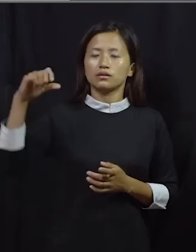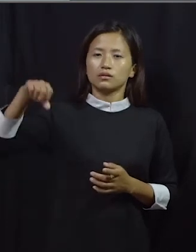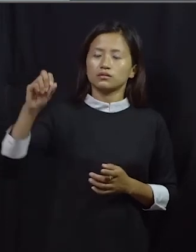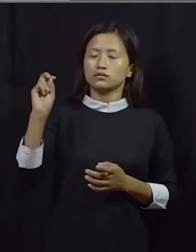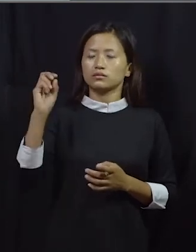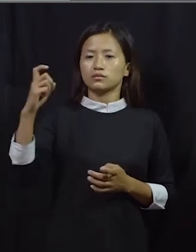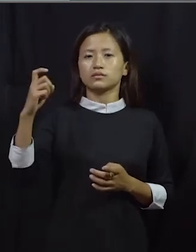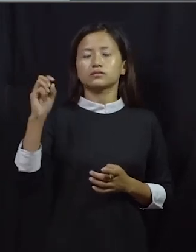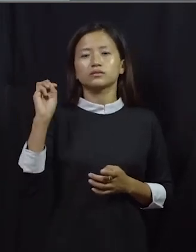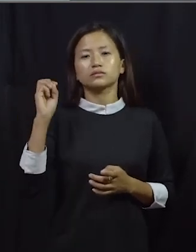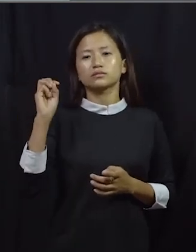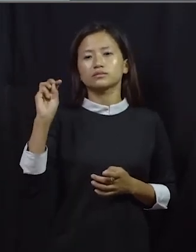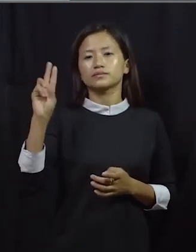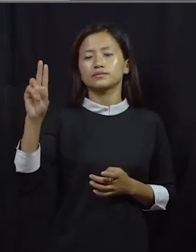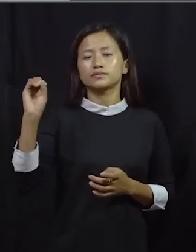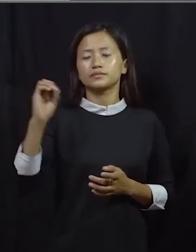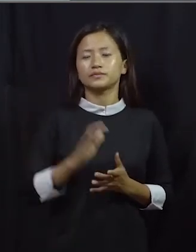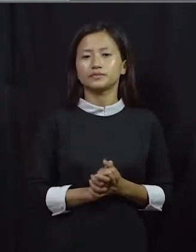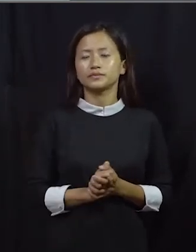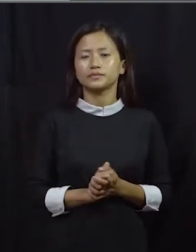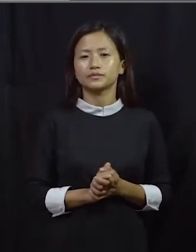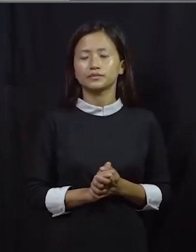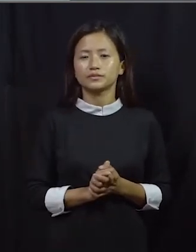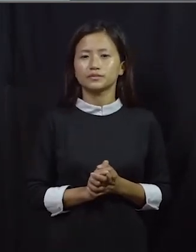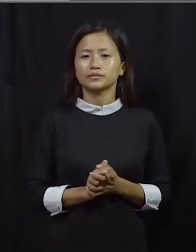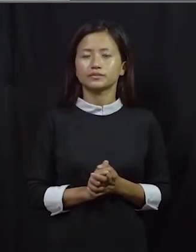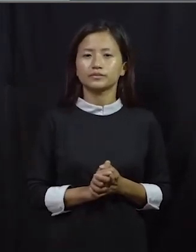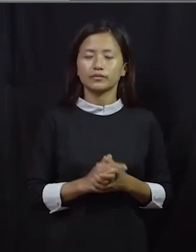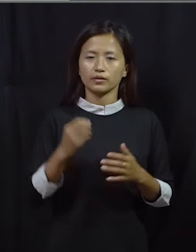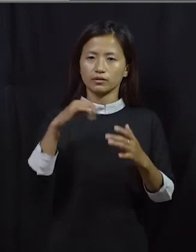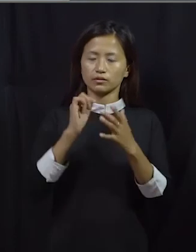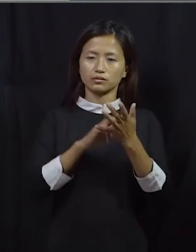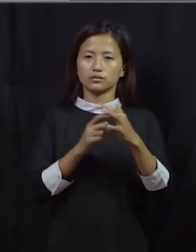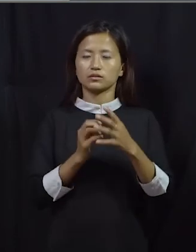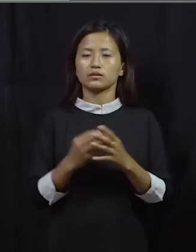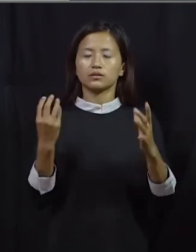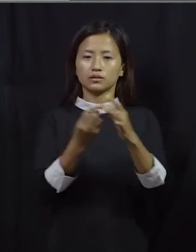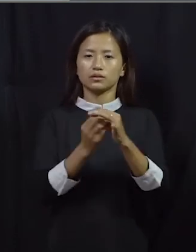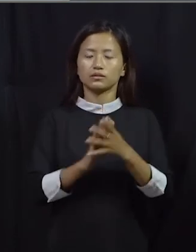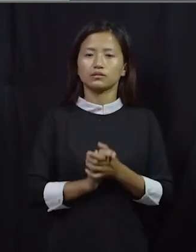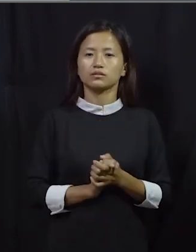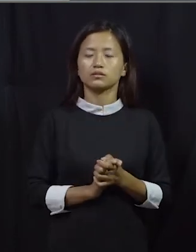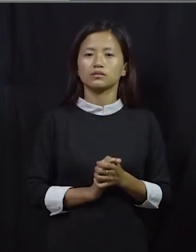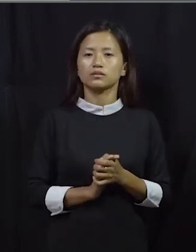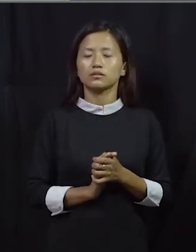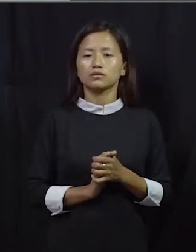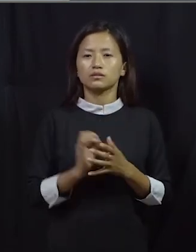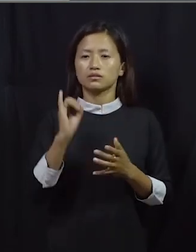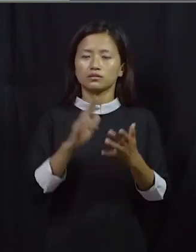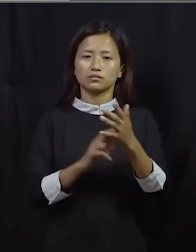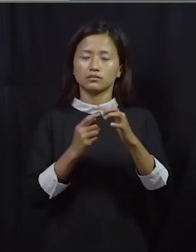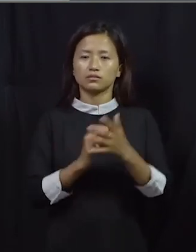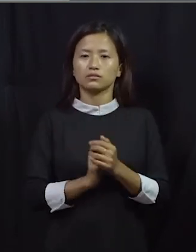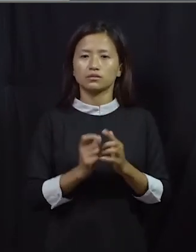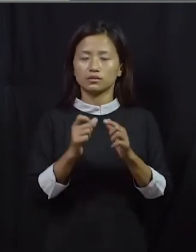17,280 and 9,720 for X and Y. And interest on additional capital, add. You will have to add this interest on